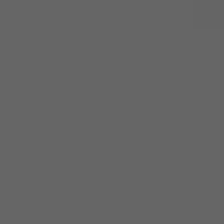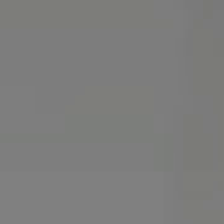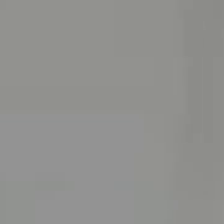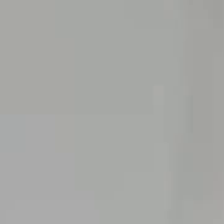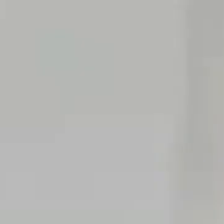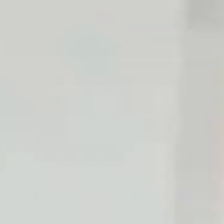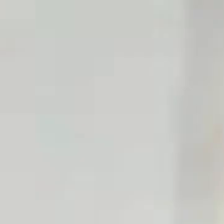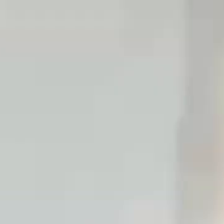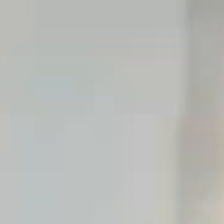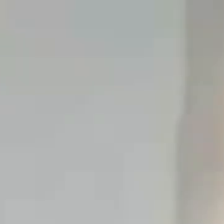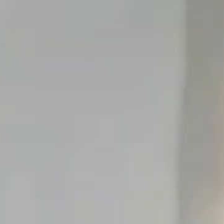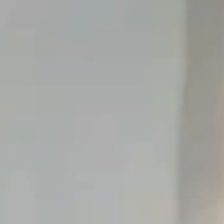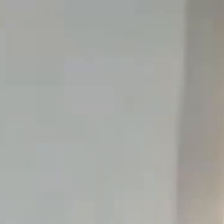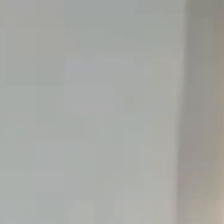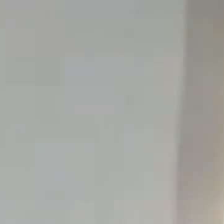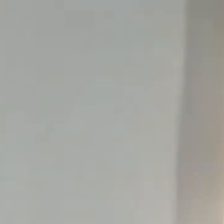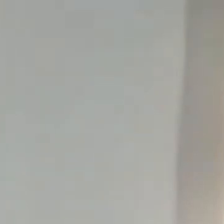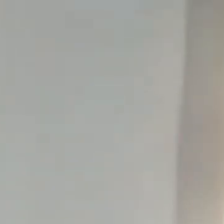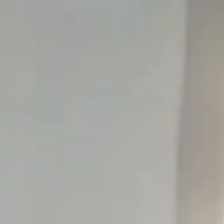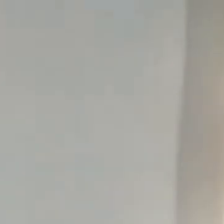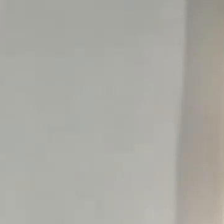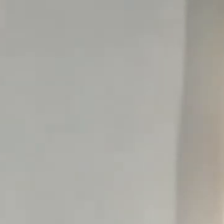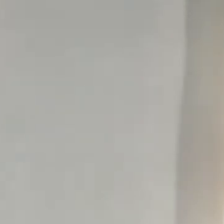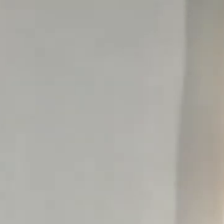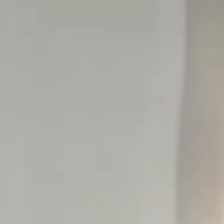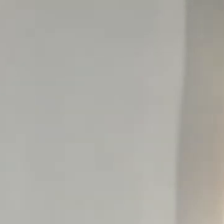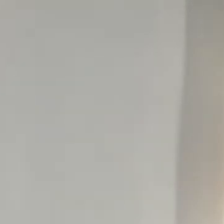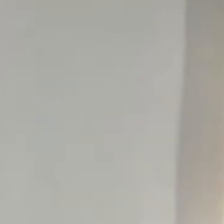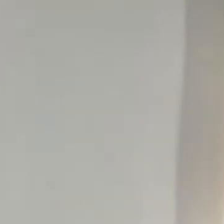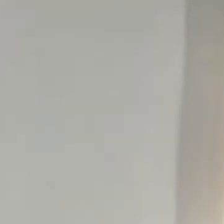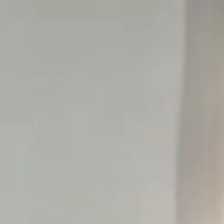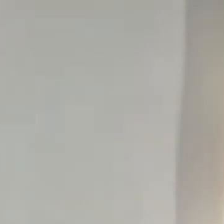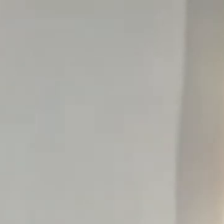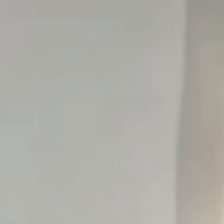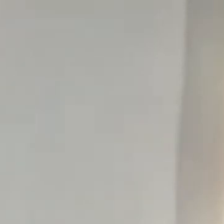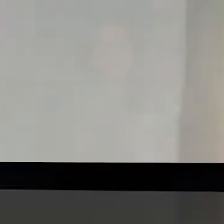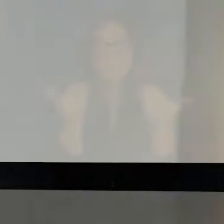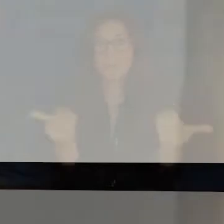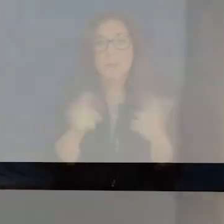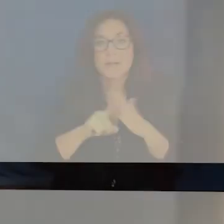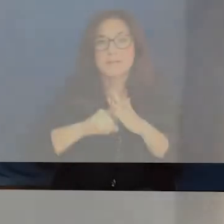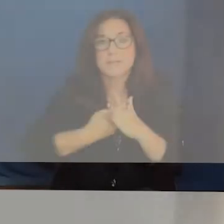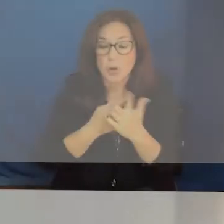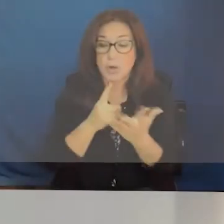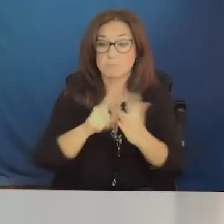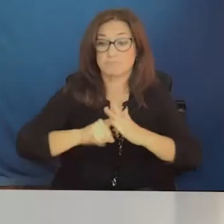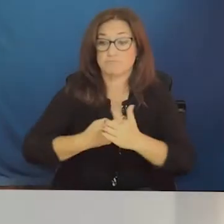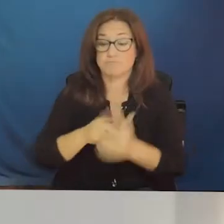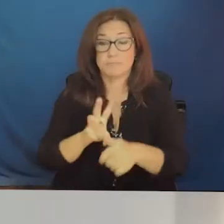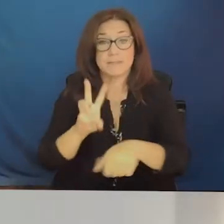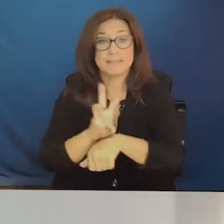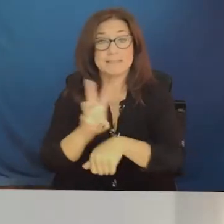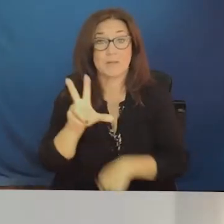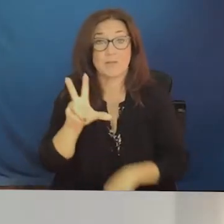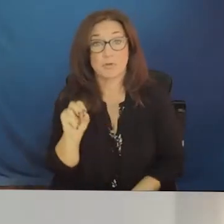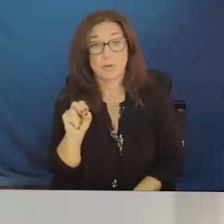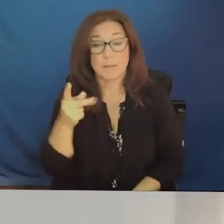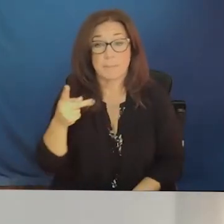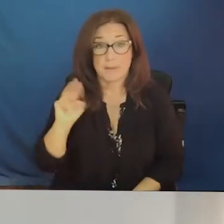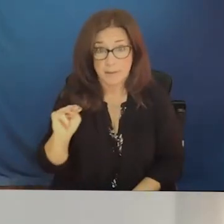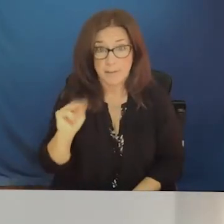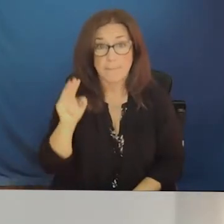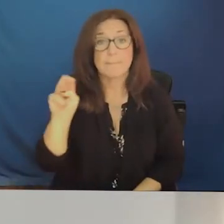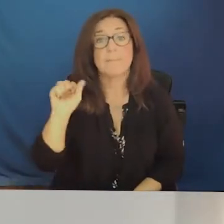I'd like to call to order this meeting at 6:30 p.m., May 11th,